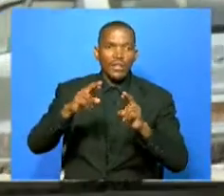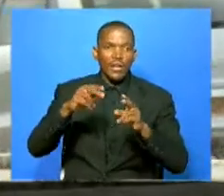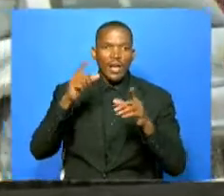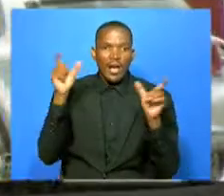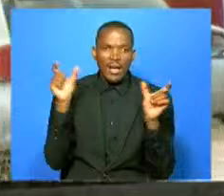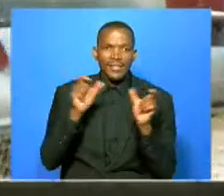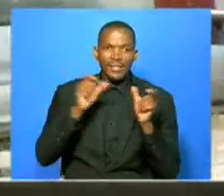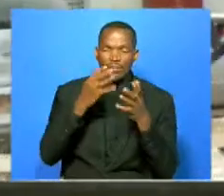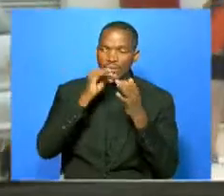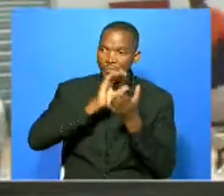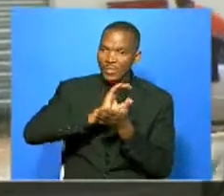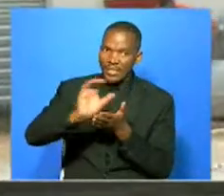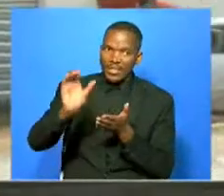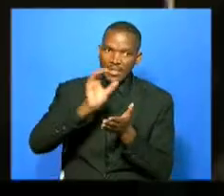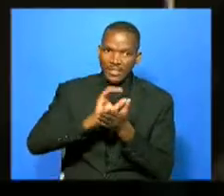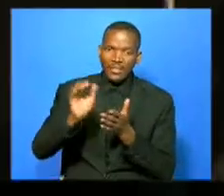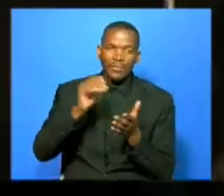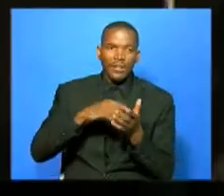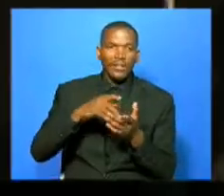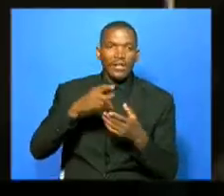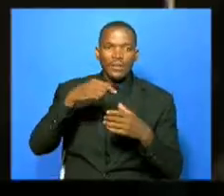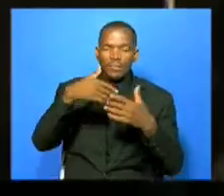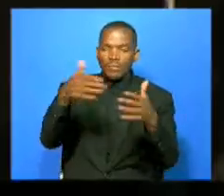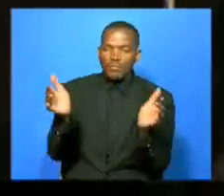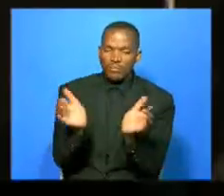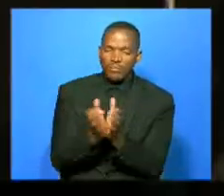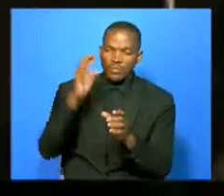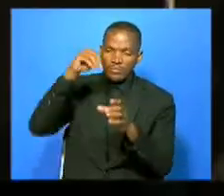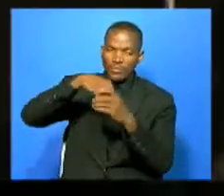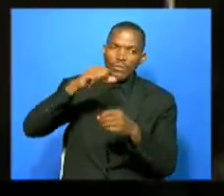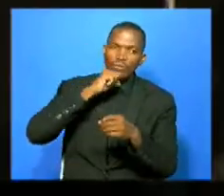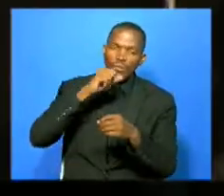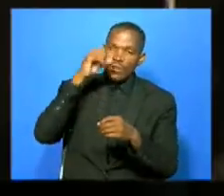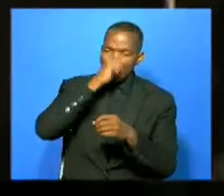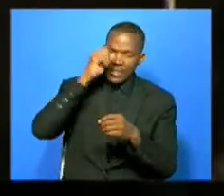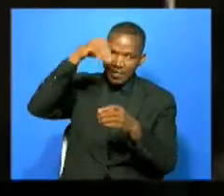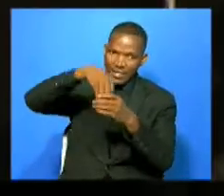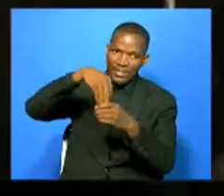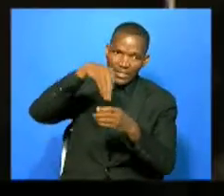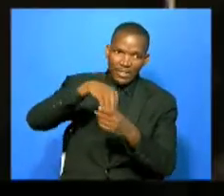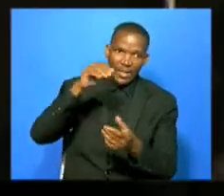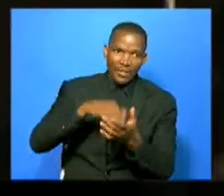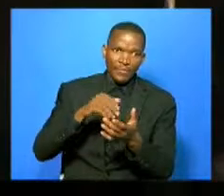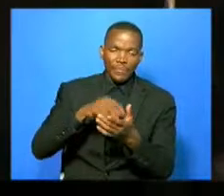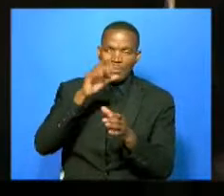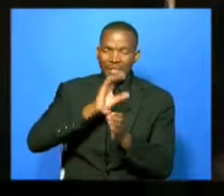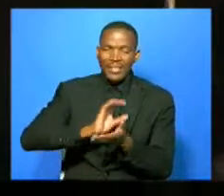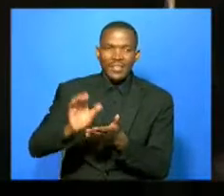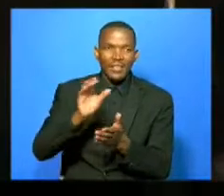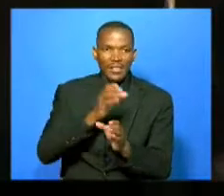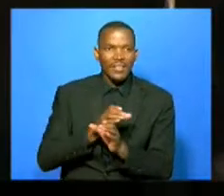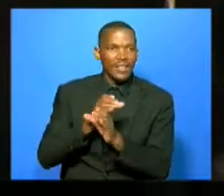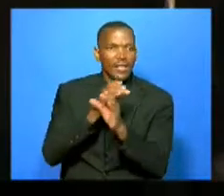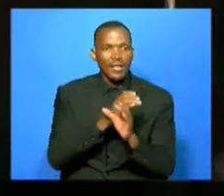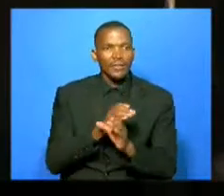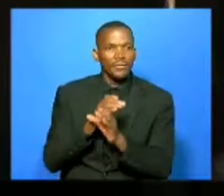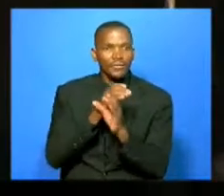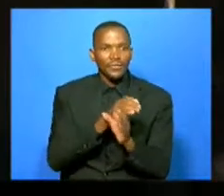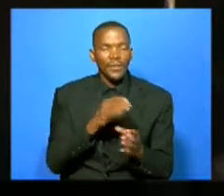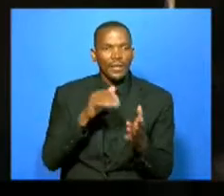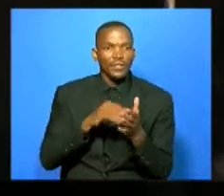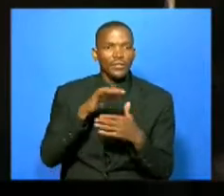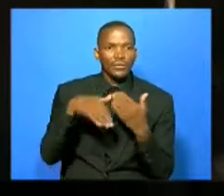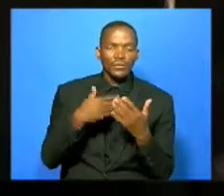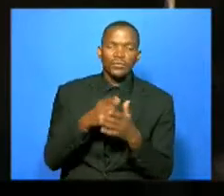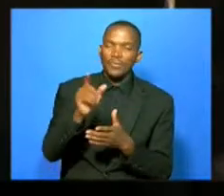re mmone a phatshima di-dustbin re bone di sena le ga e le matlakala di tlhokomelwe sengwe le